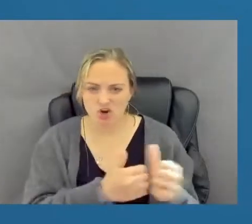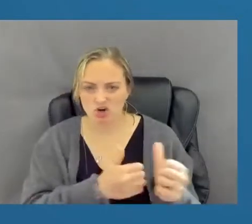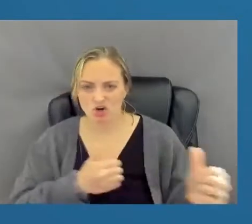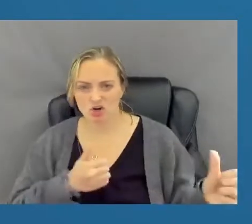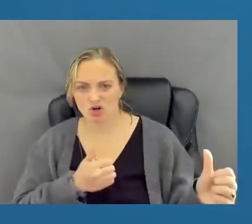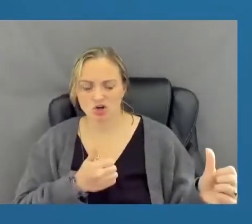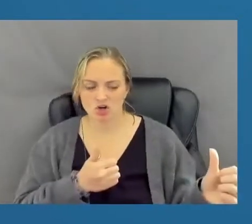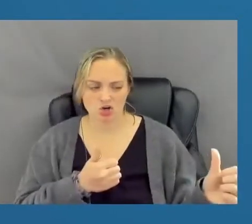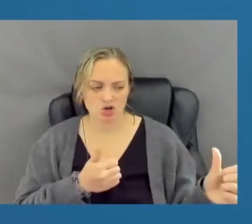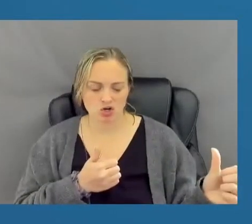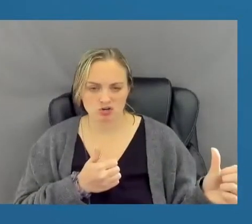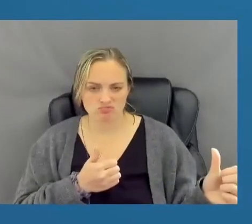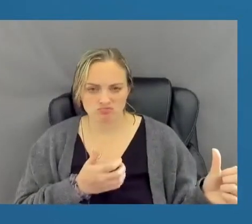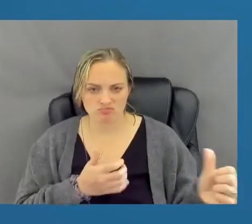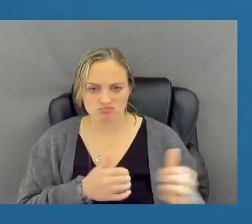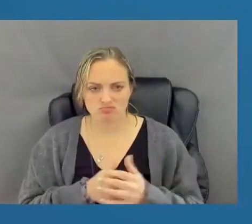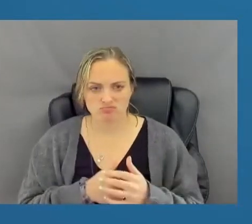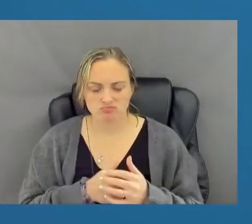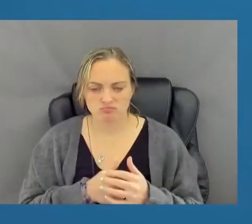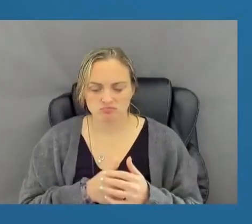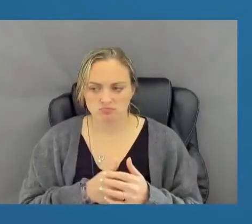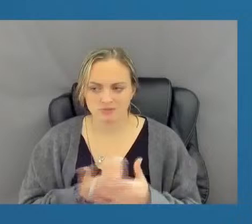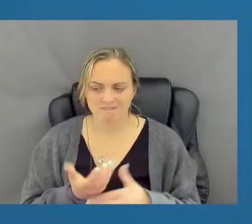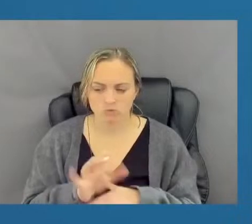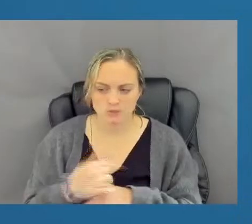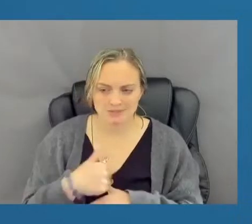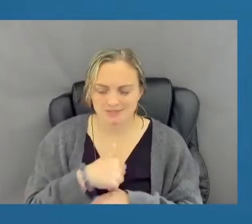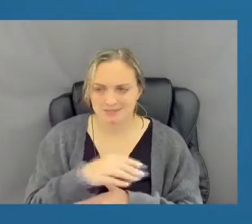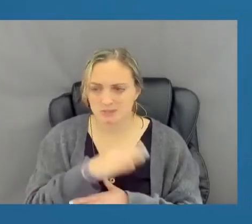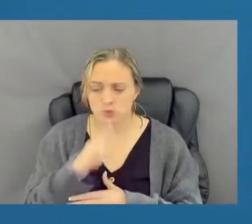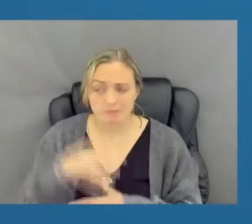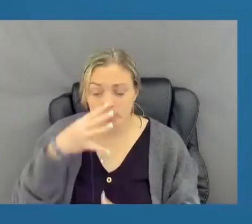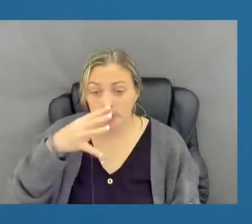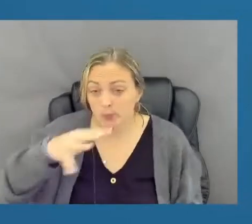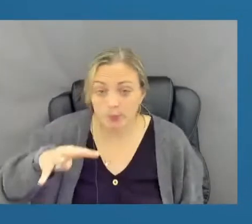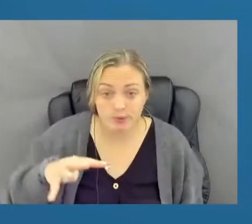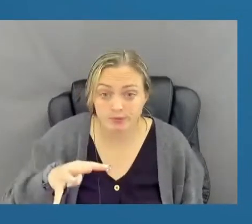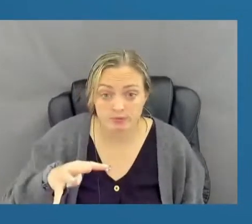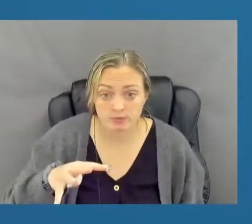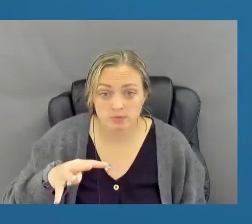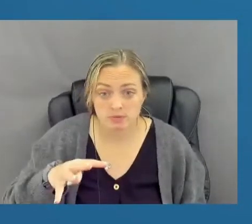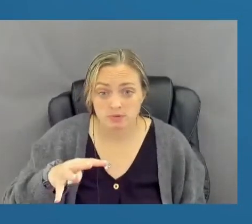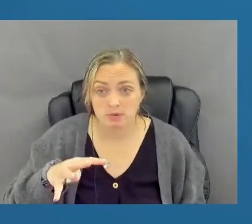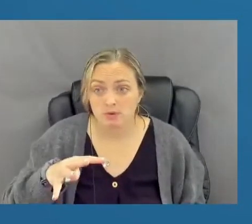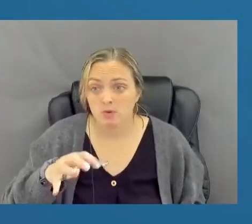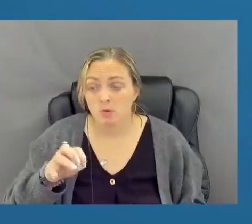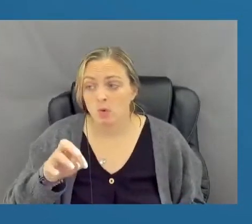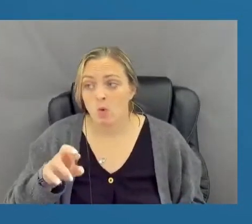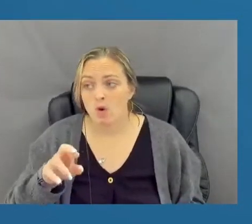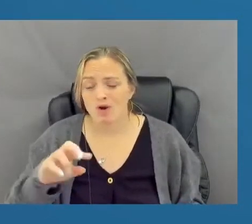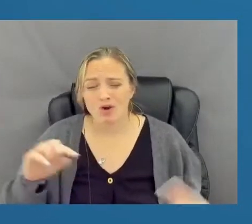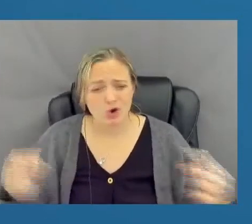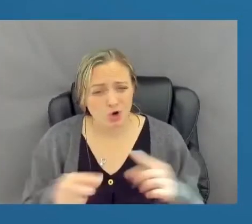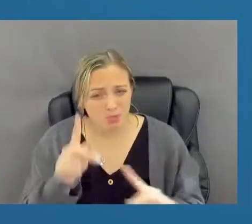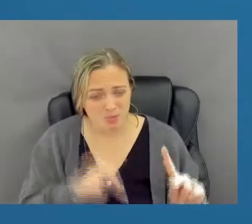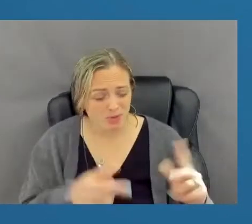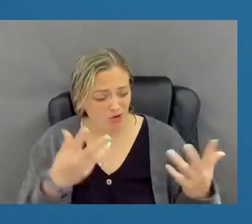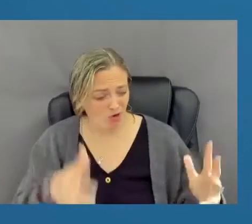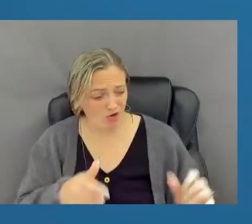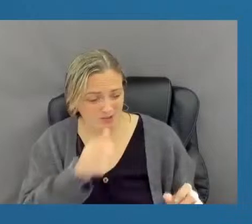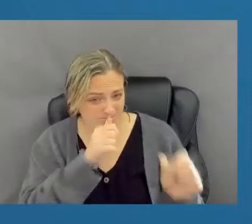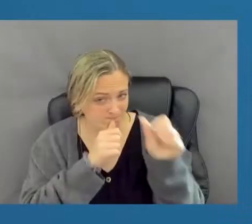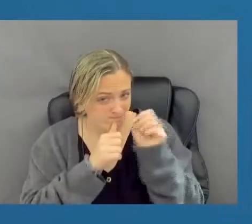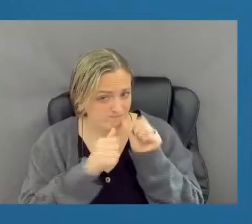helplessness. It directs us never to ignore or spurn those who suffer in a land